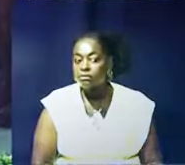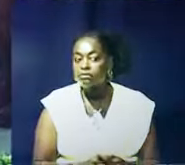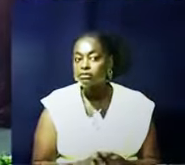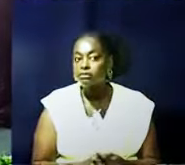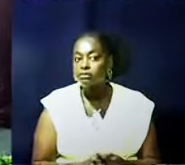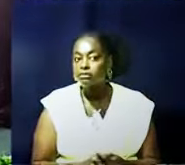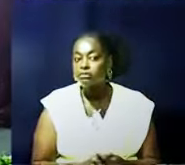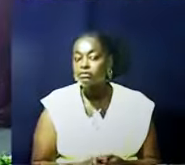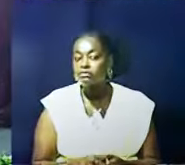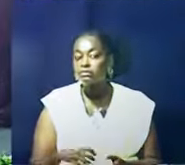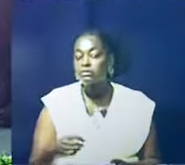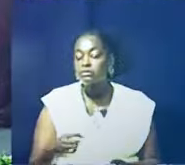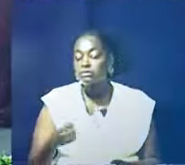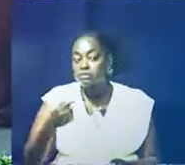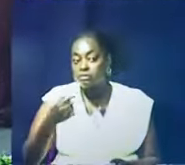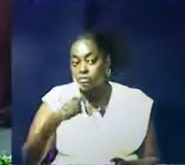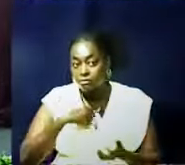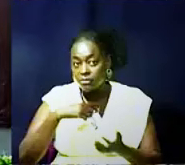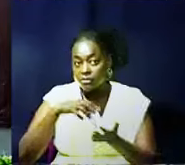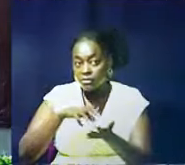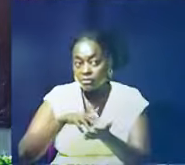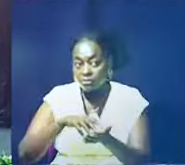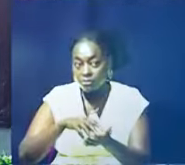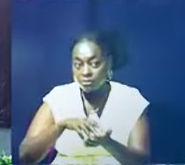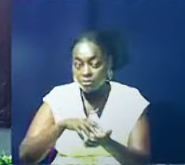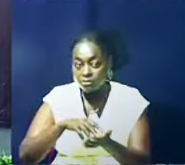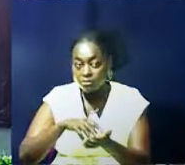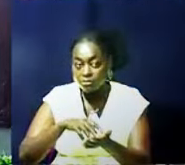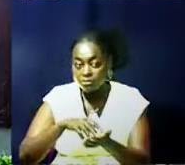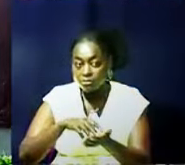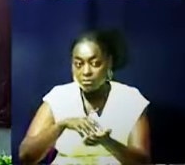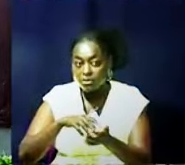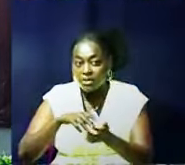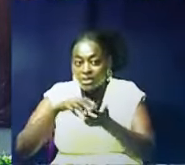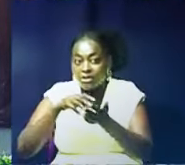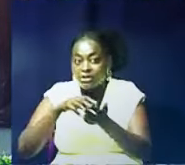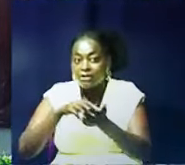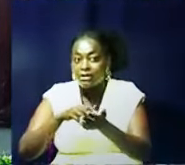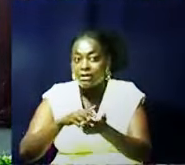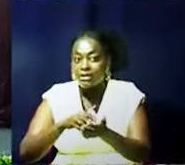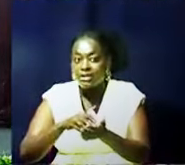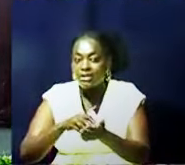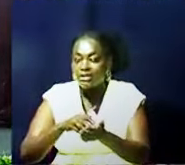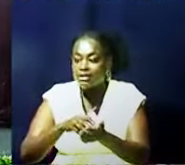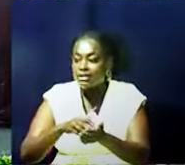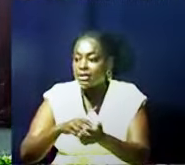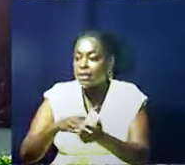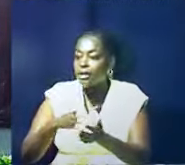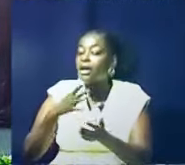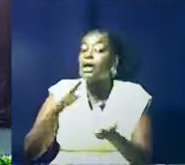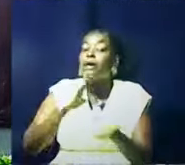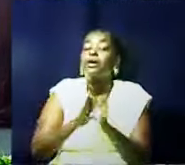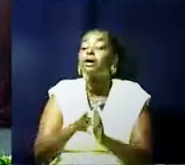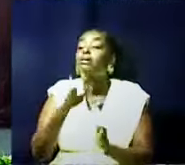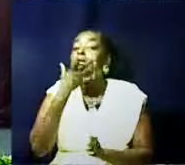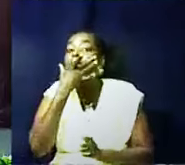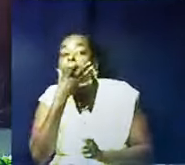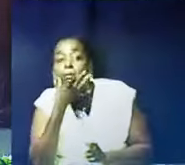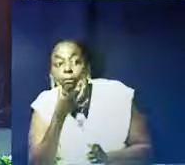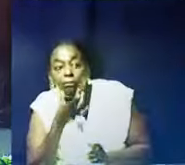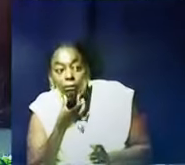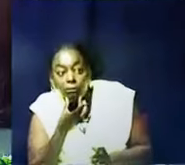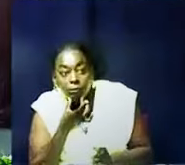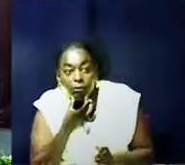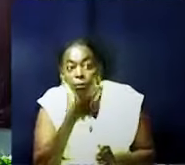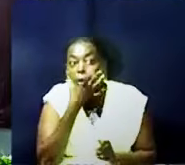Hence, I am lean, cold, and hard. Ain't he my phone, my ain't you, now make